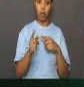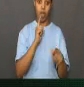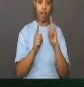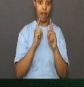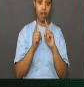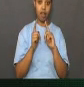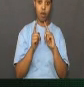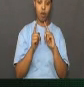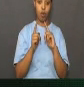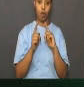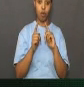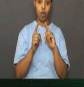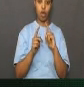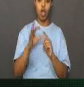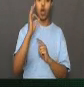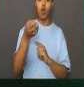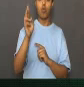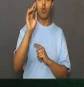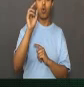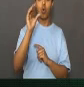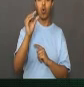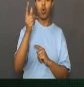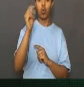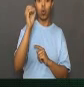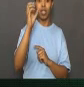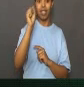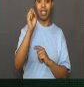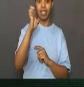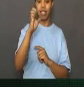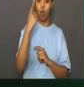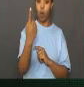about is that fructose